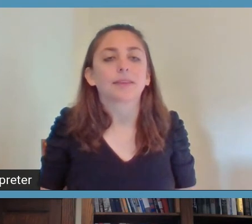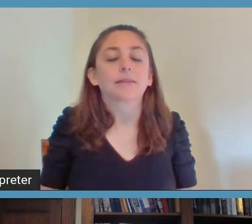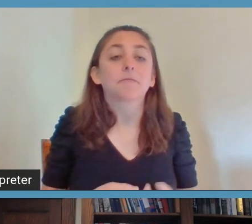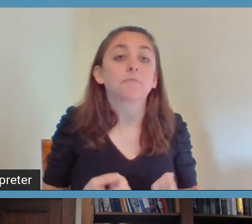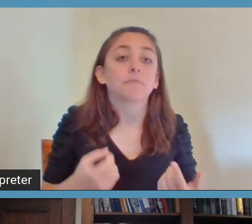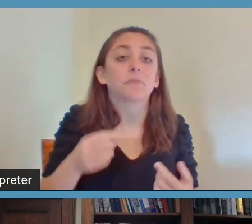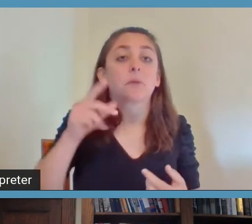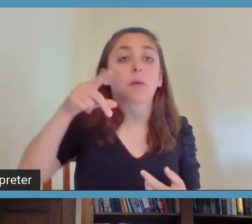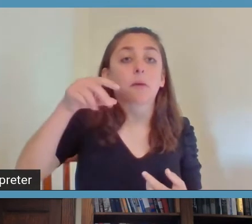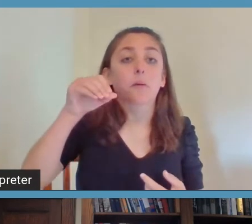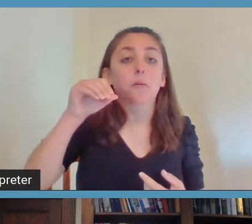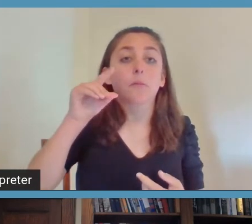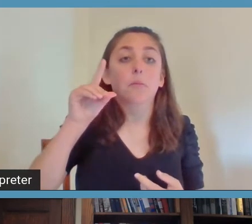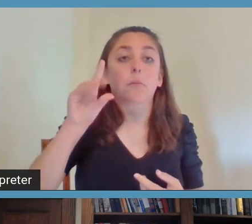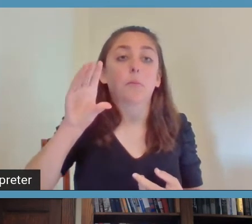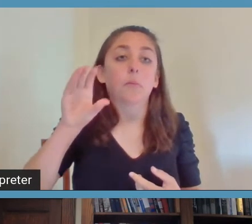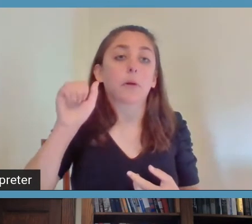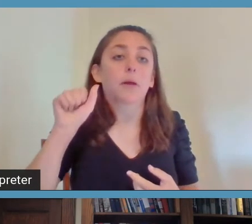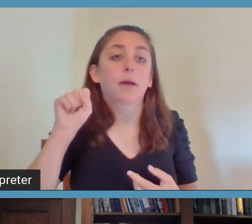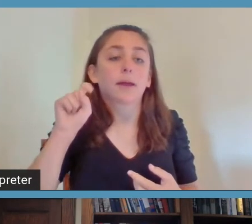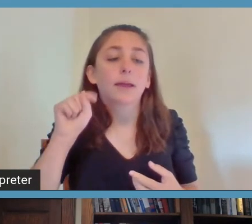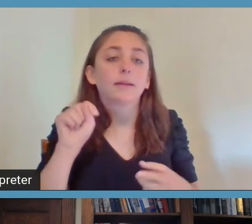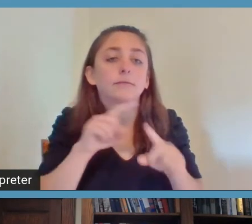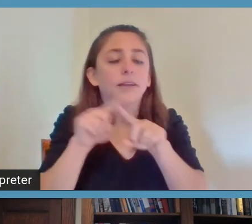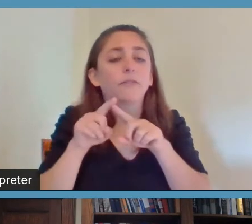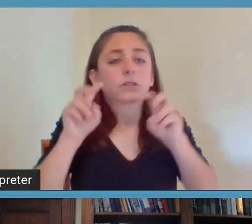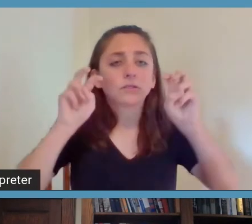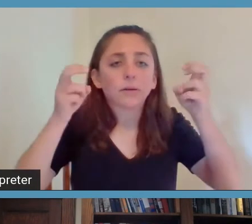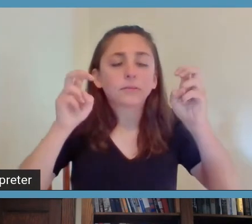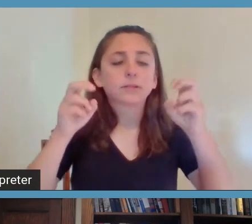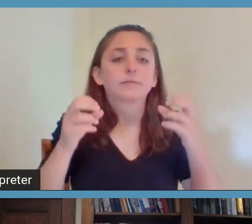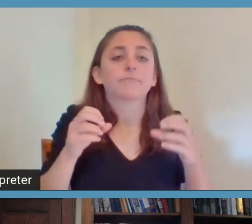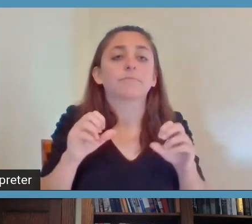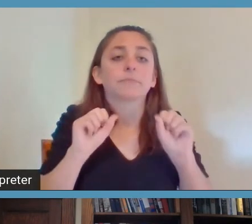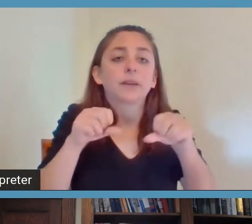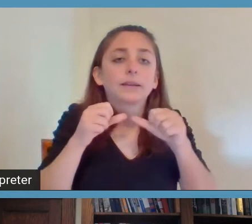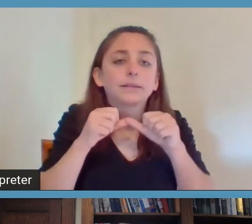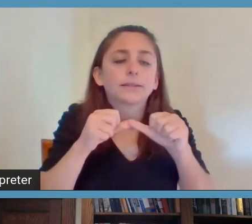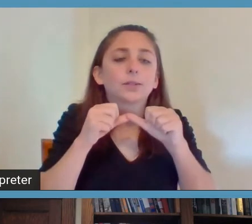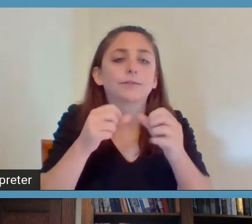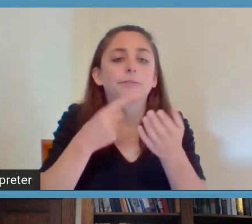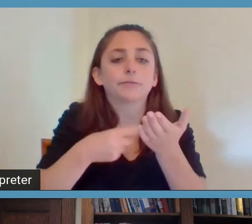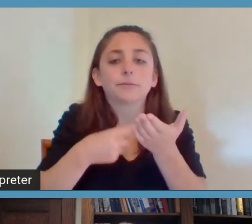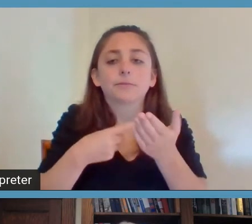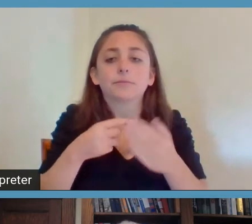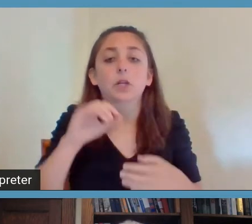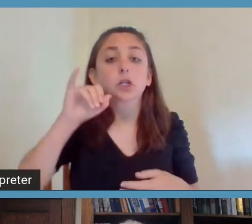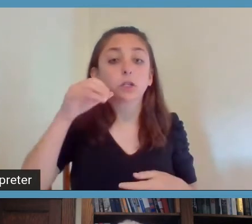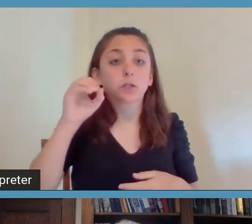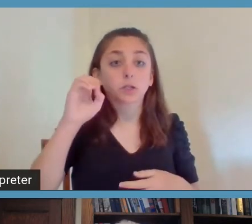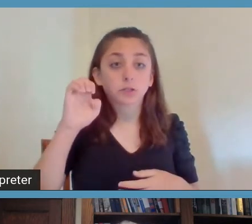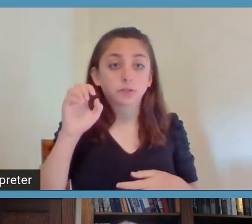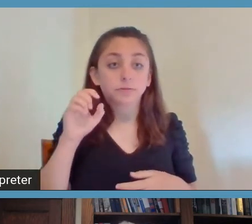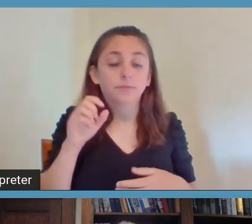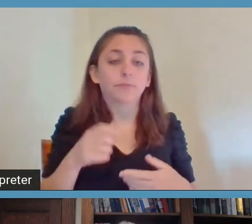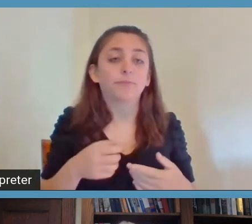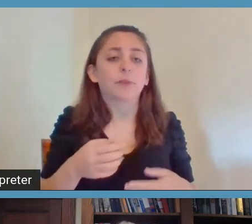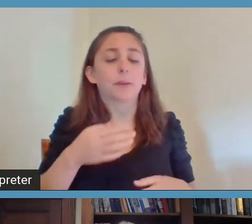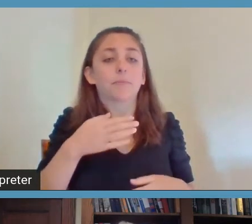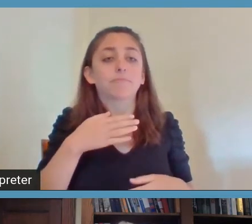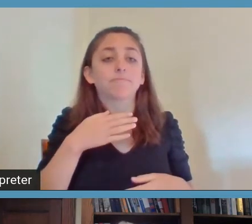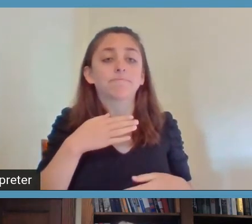referring back to and that can keep being part of our content that we produce. Cool. Joe? I think from our